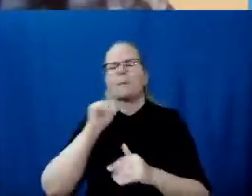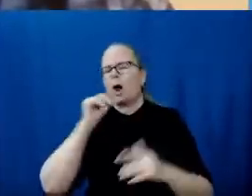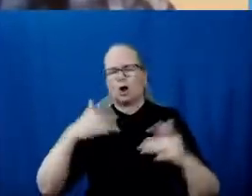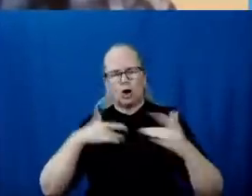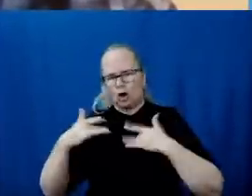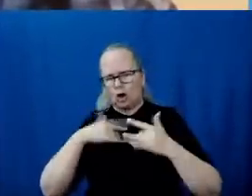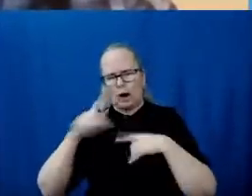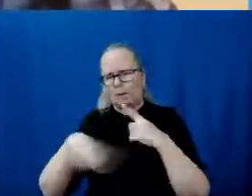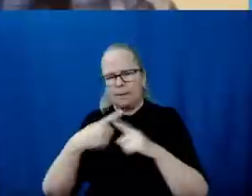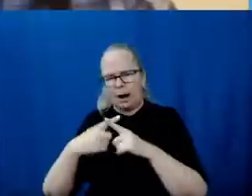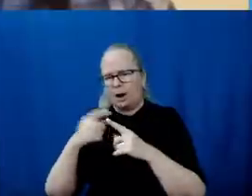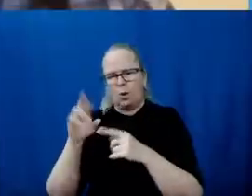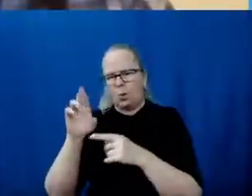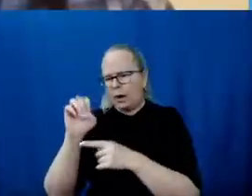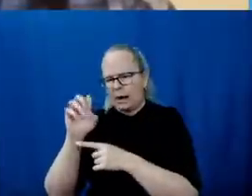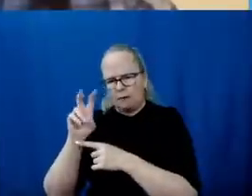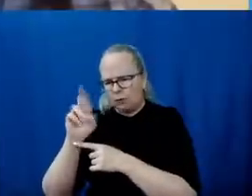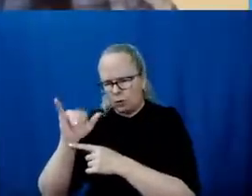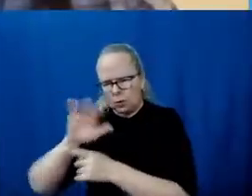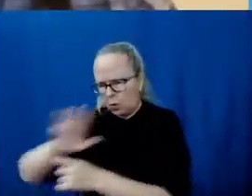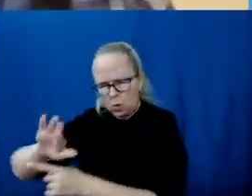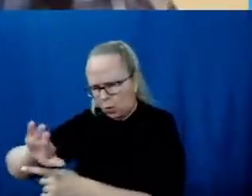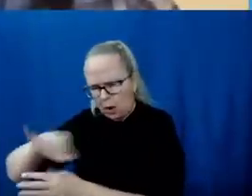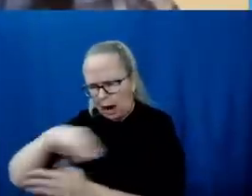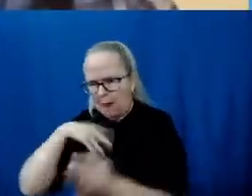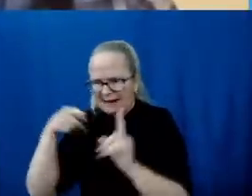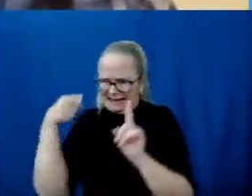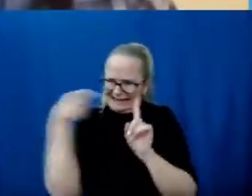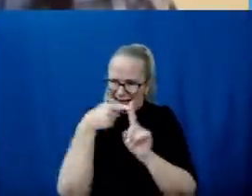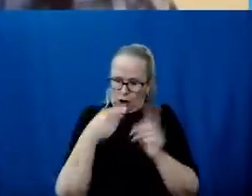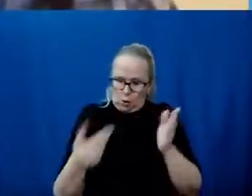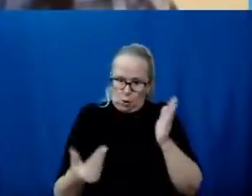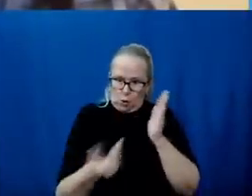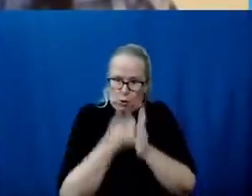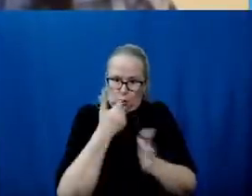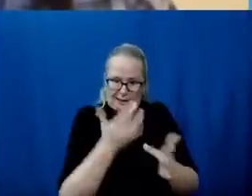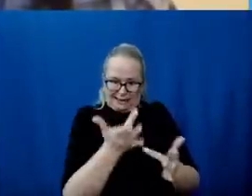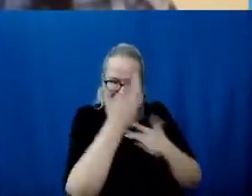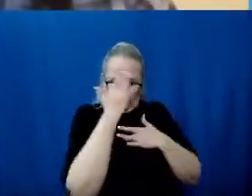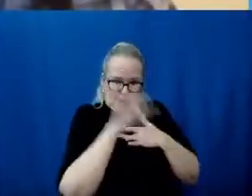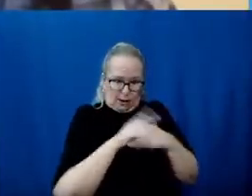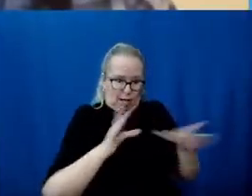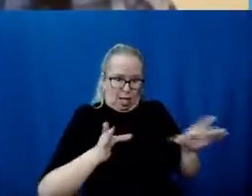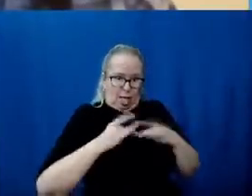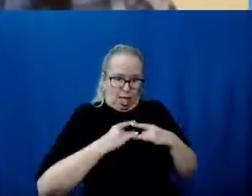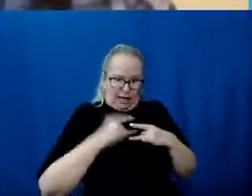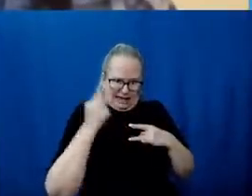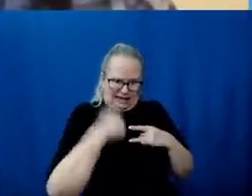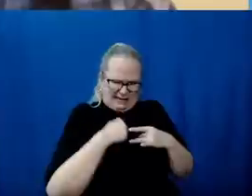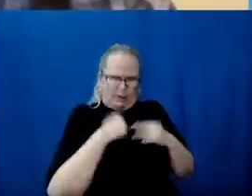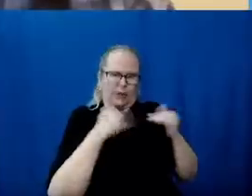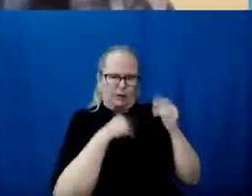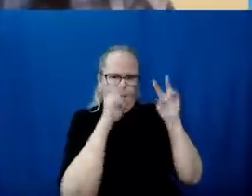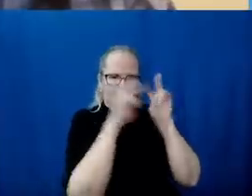we're not as concerned about people who are recovering from illness in the community. We want to know people who are experiencing brand new onset